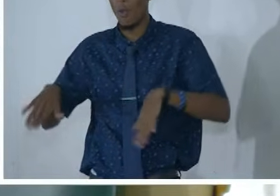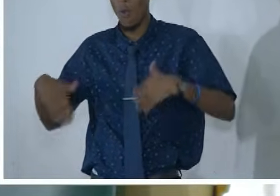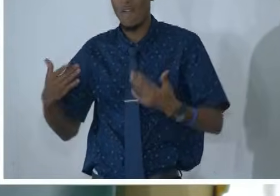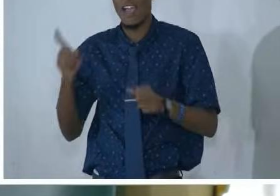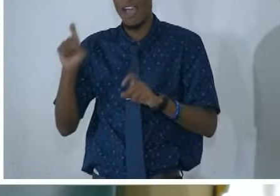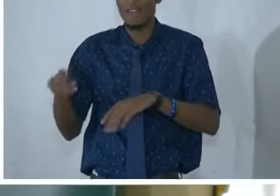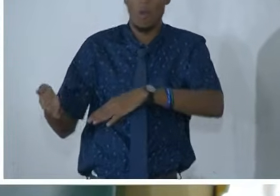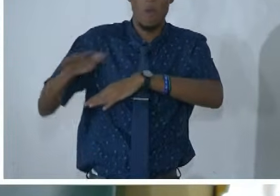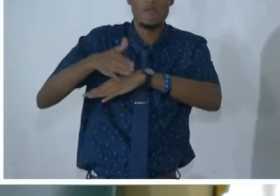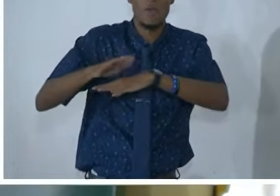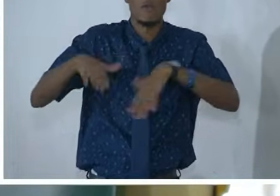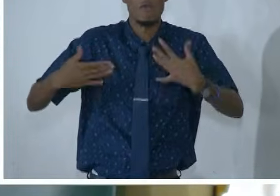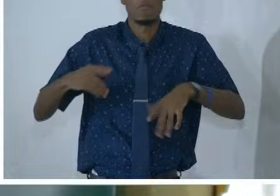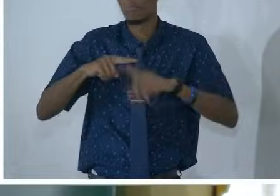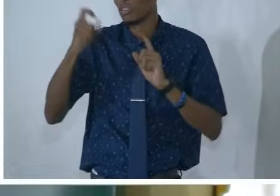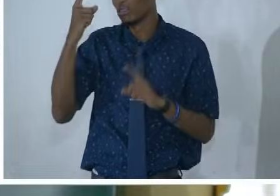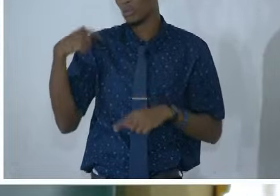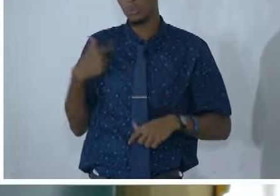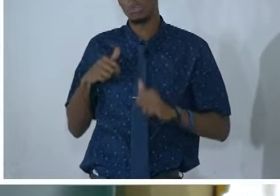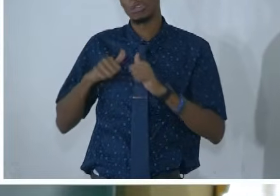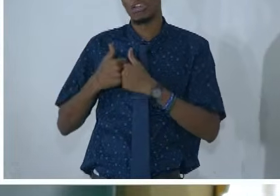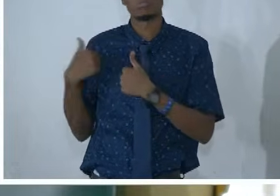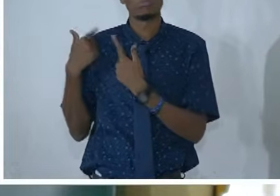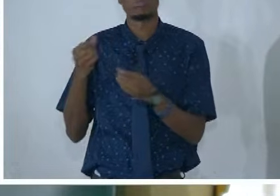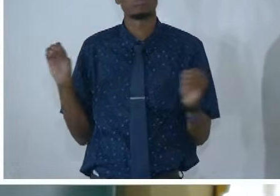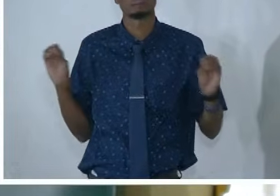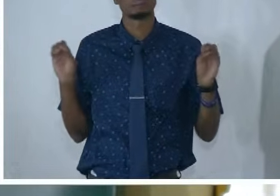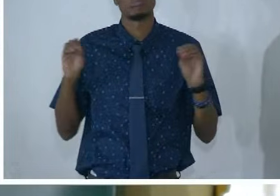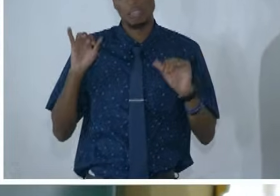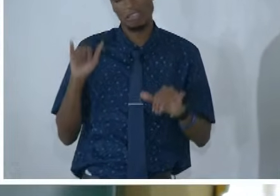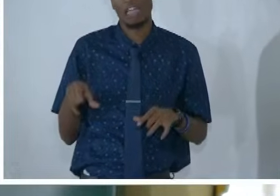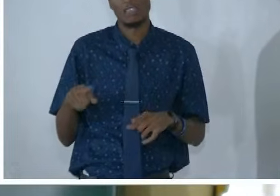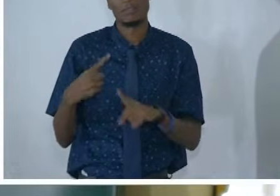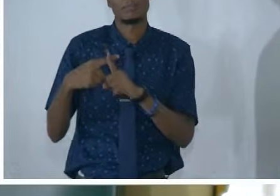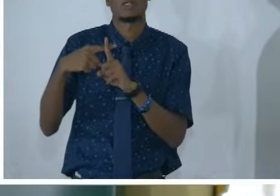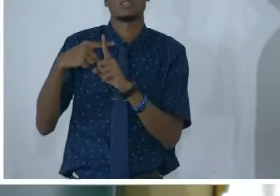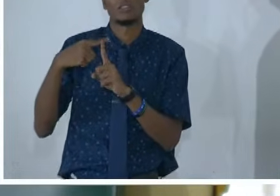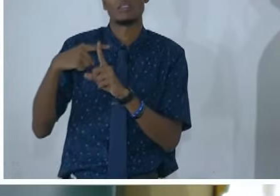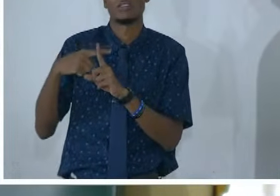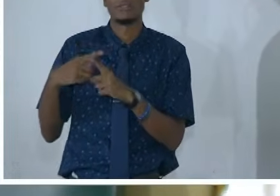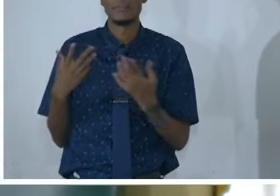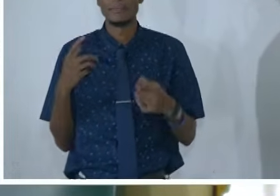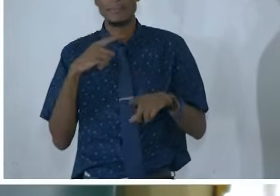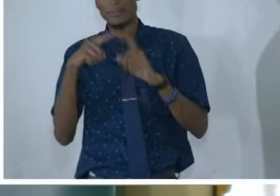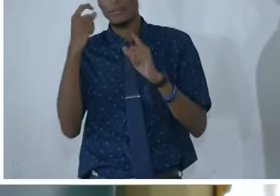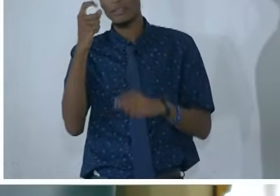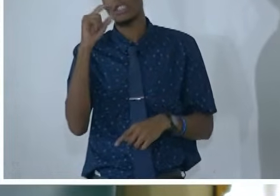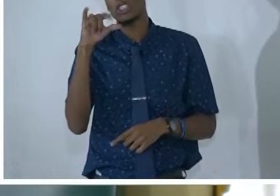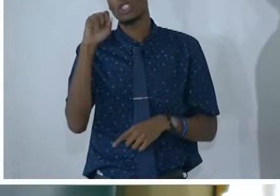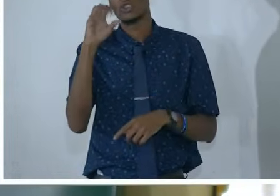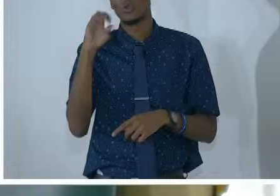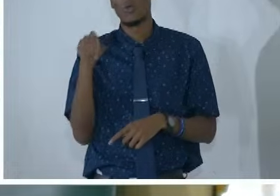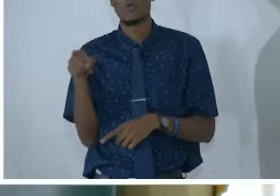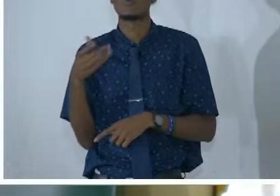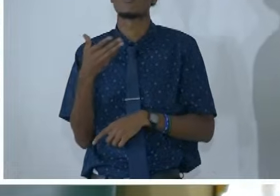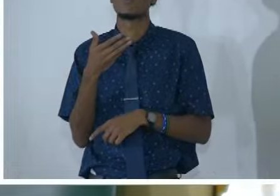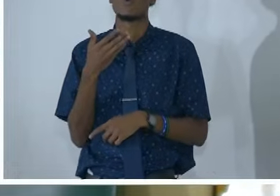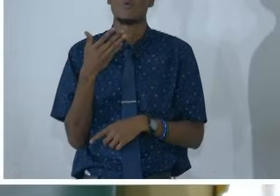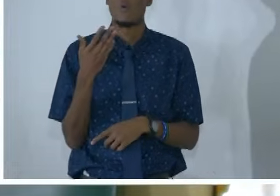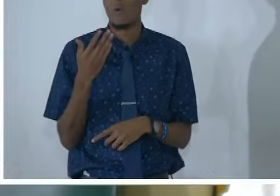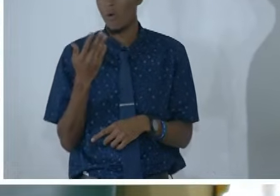but so far we haven't had any challenge. So that's a plus. JISTV was,